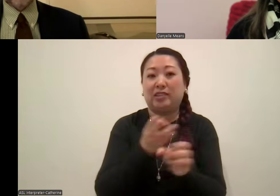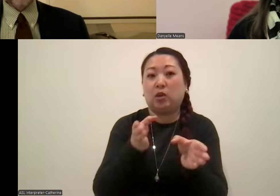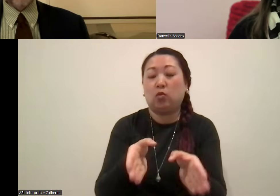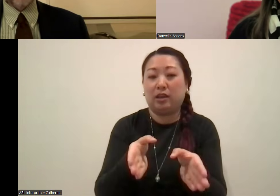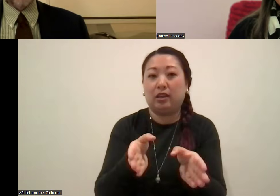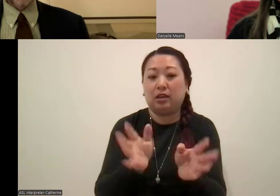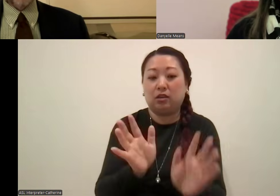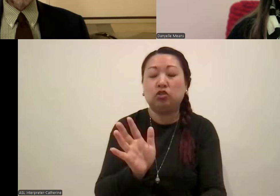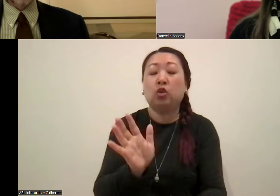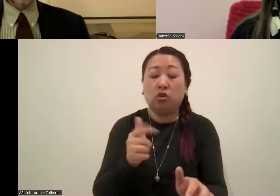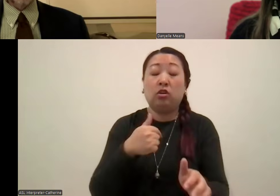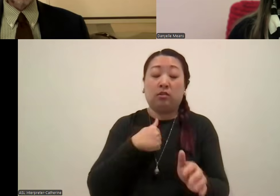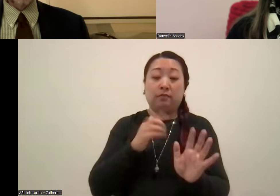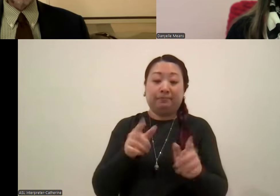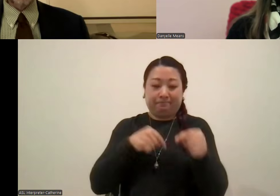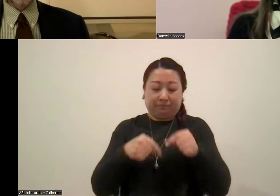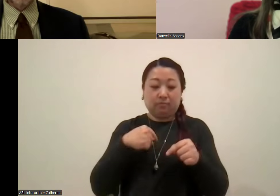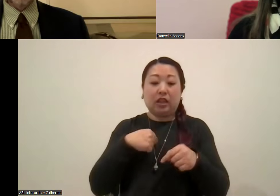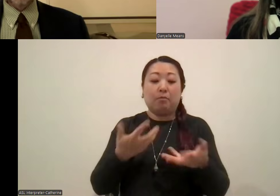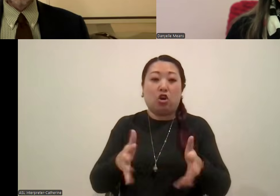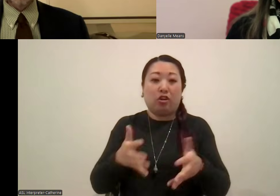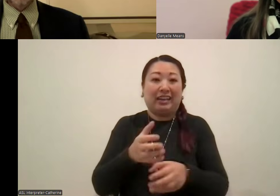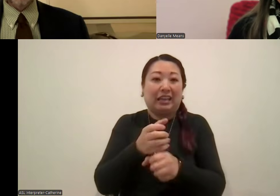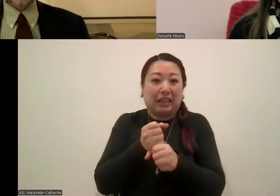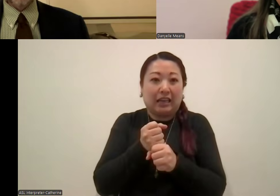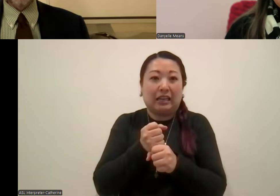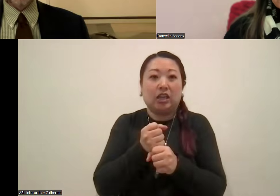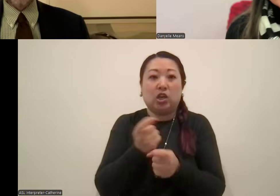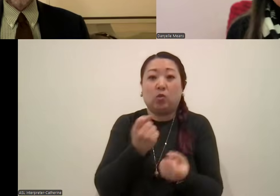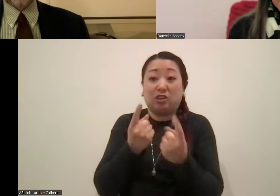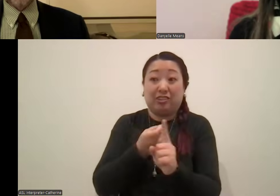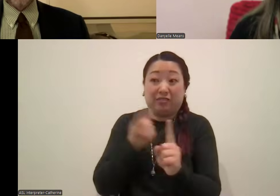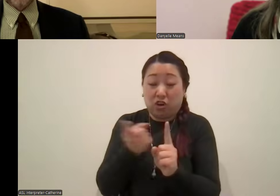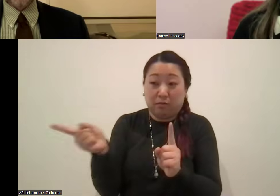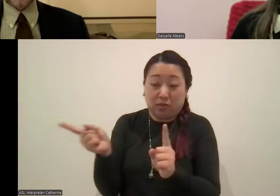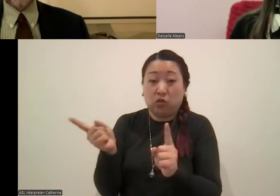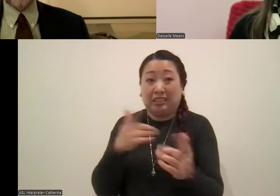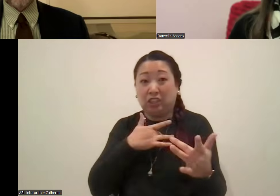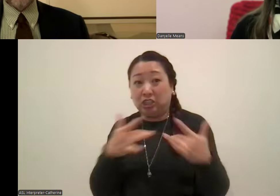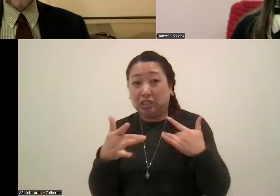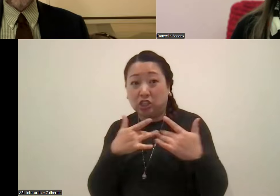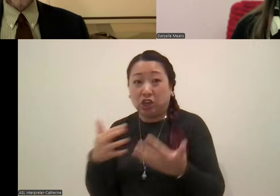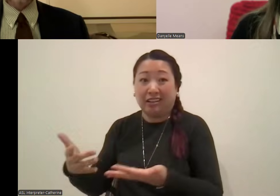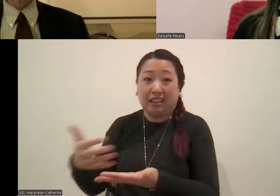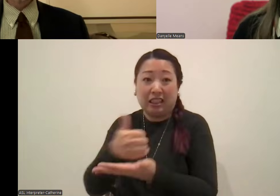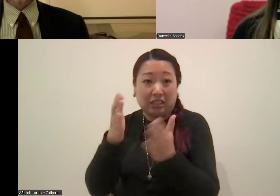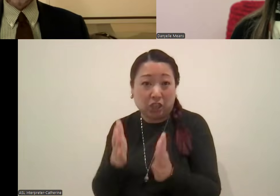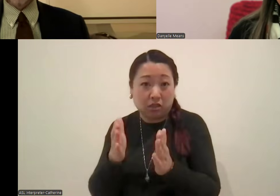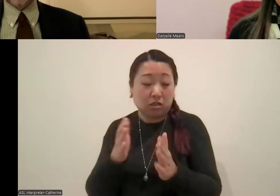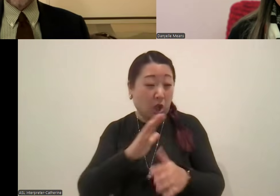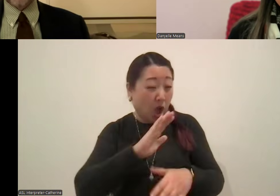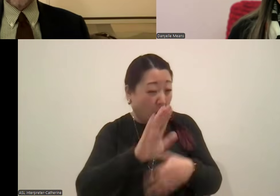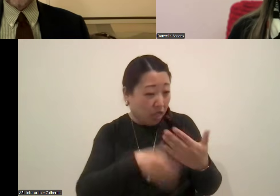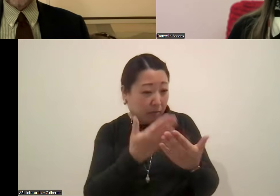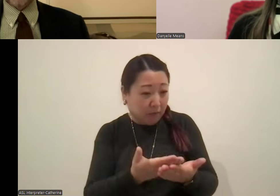already getting questions from concerned collectors. Is all of my material going to just be